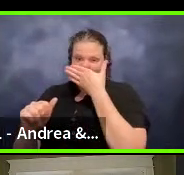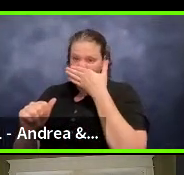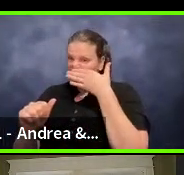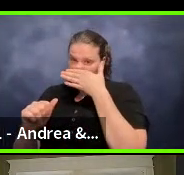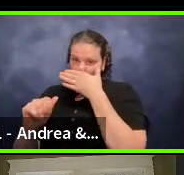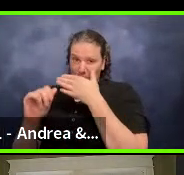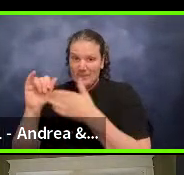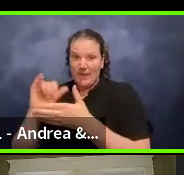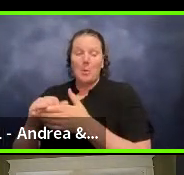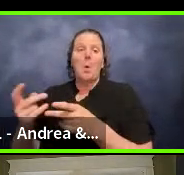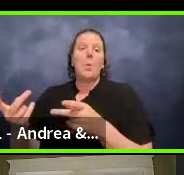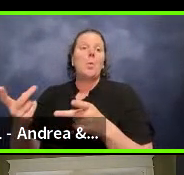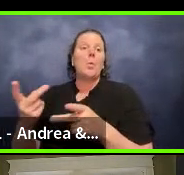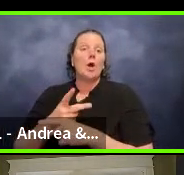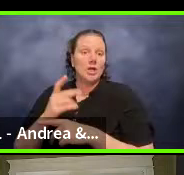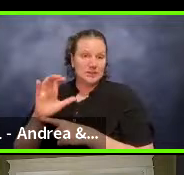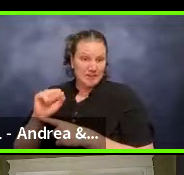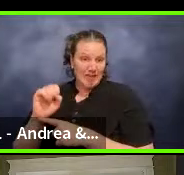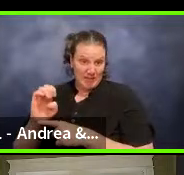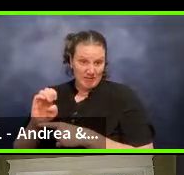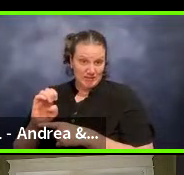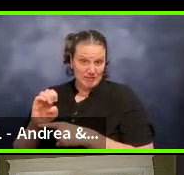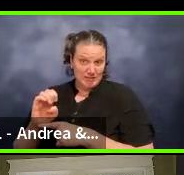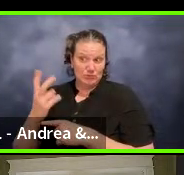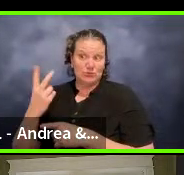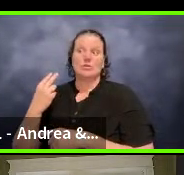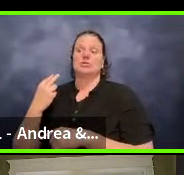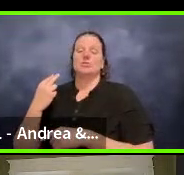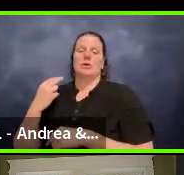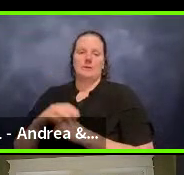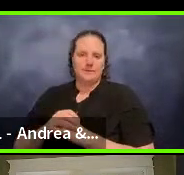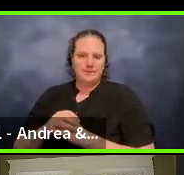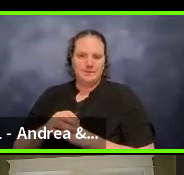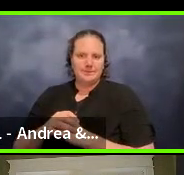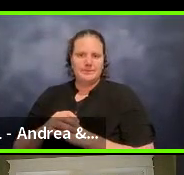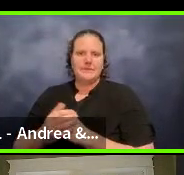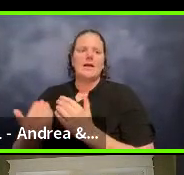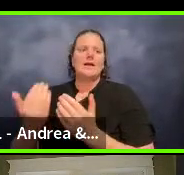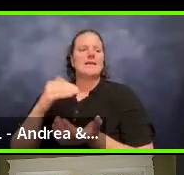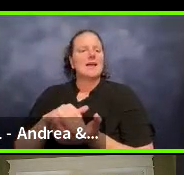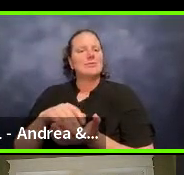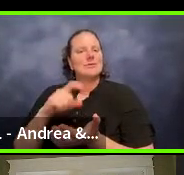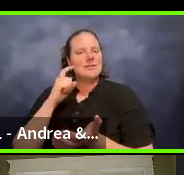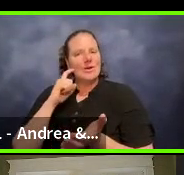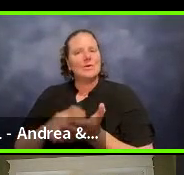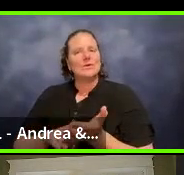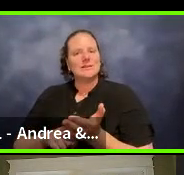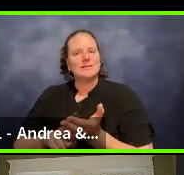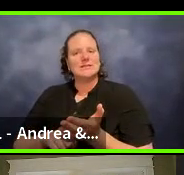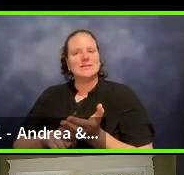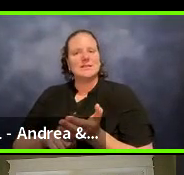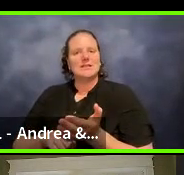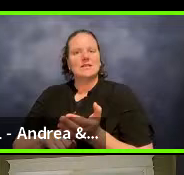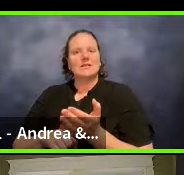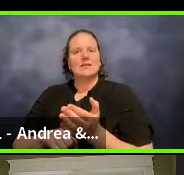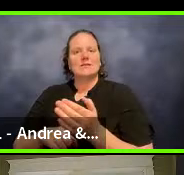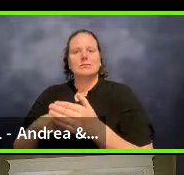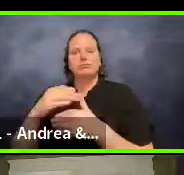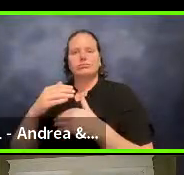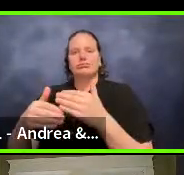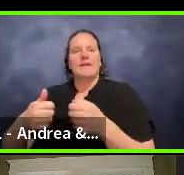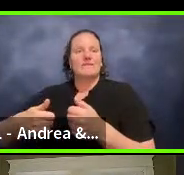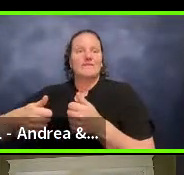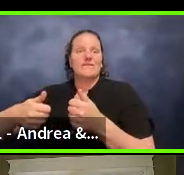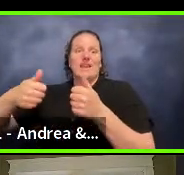the worst case scenario at that time. But once again, as we have seen the outpacing of